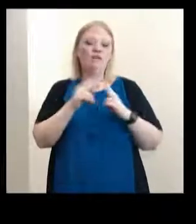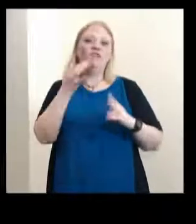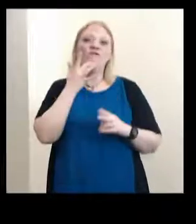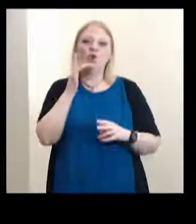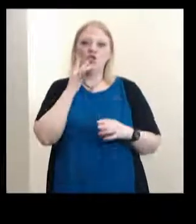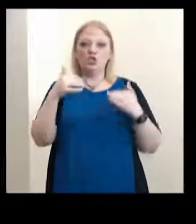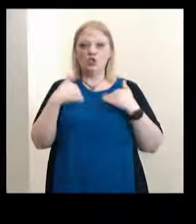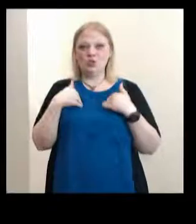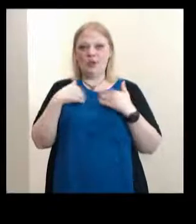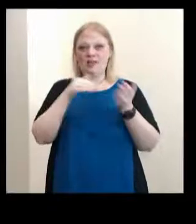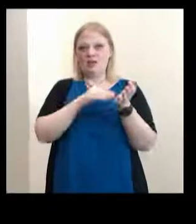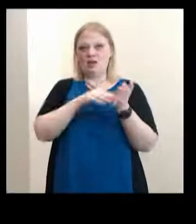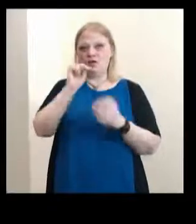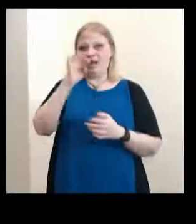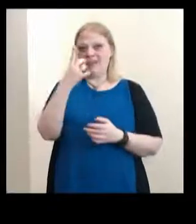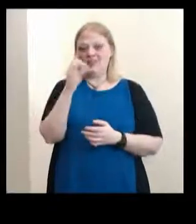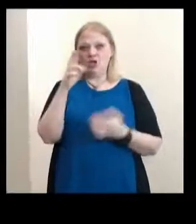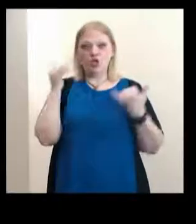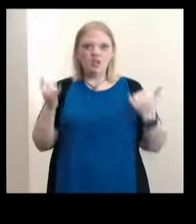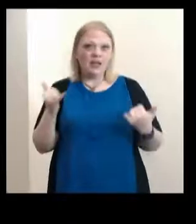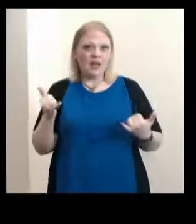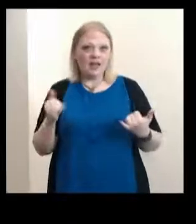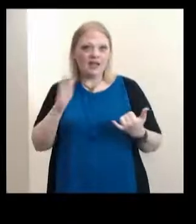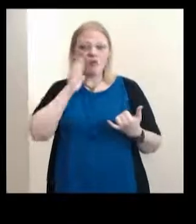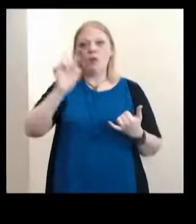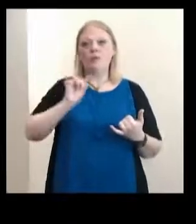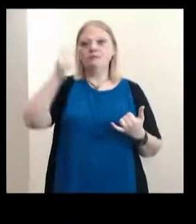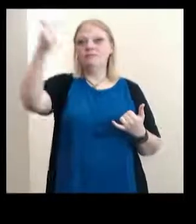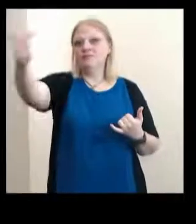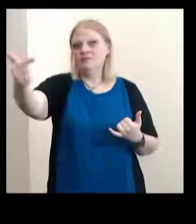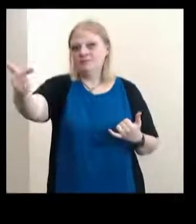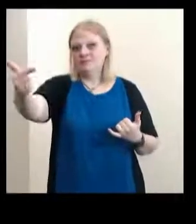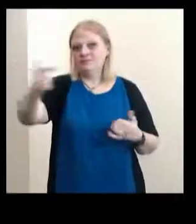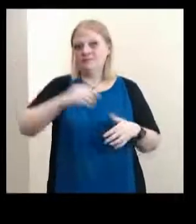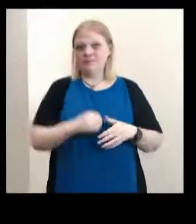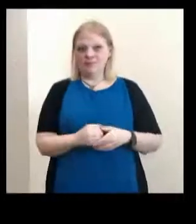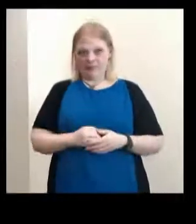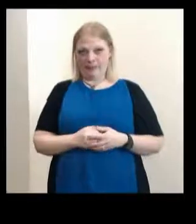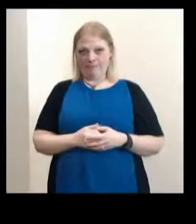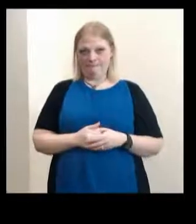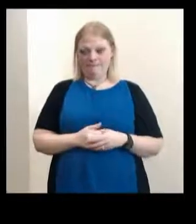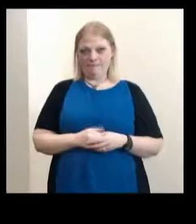enough to have Dr. Nylander today, and I'm going to turn it over to